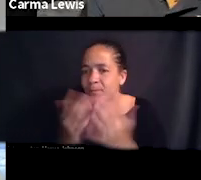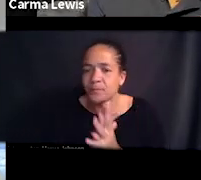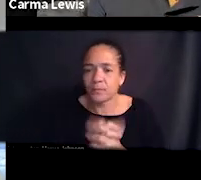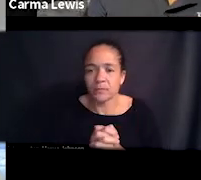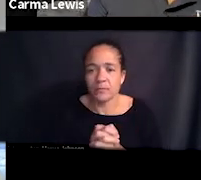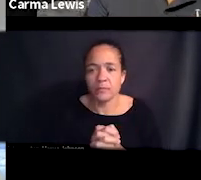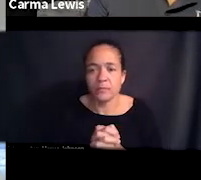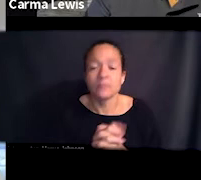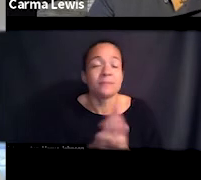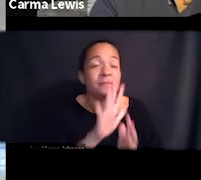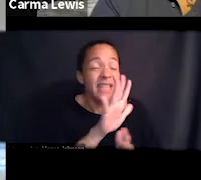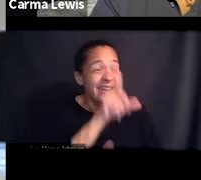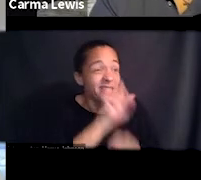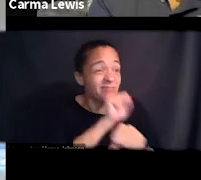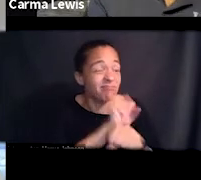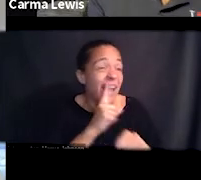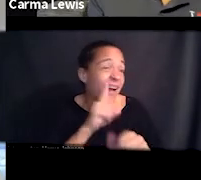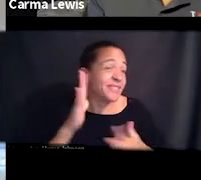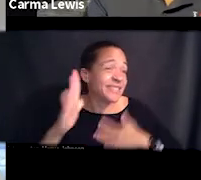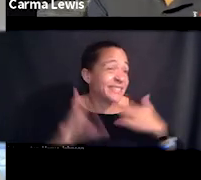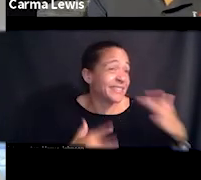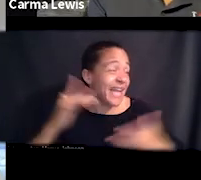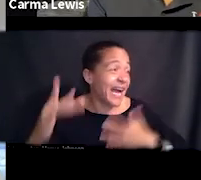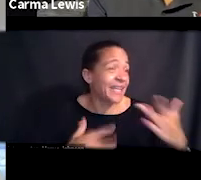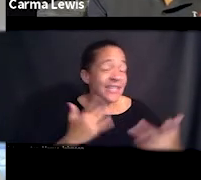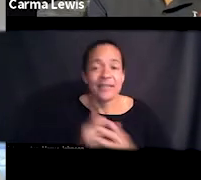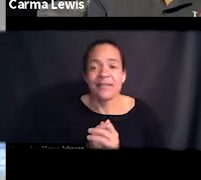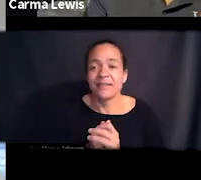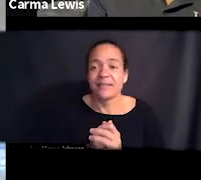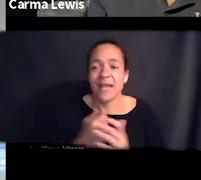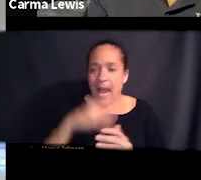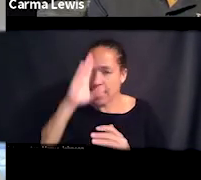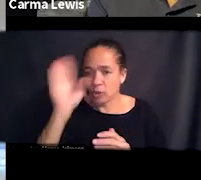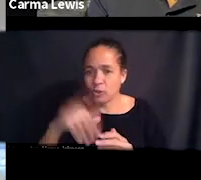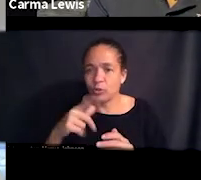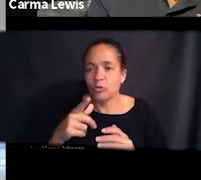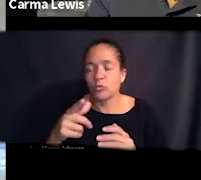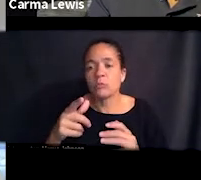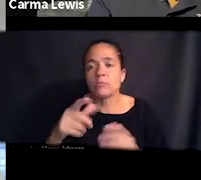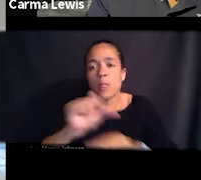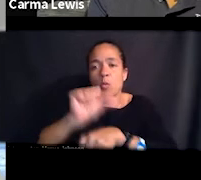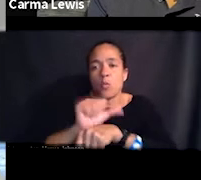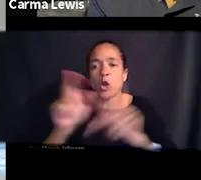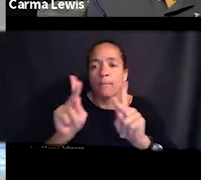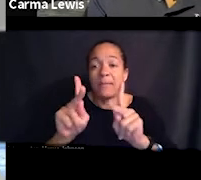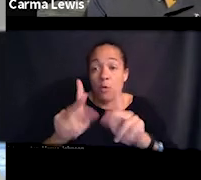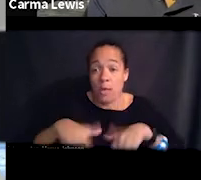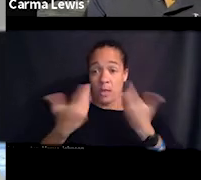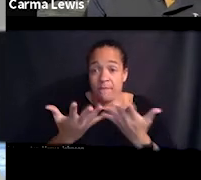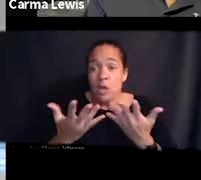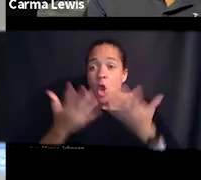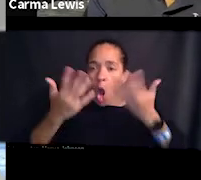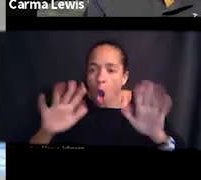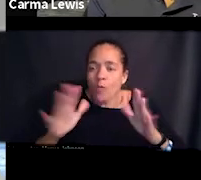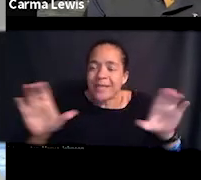I was actually excited, and I knew about all the work that residents had already been doing. So this was